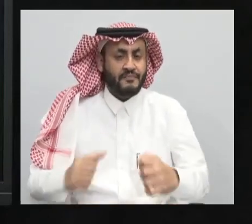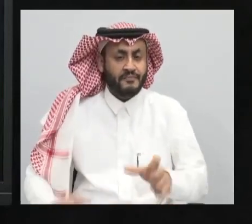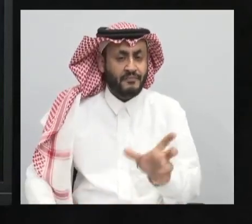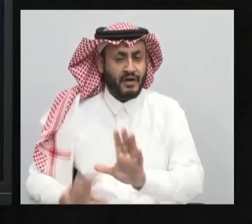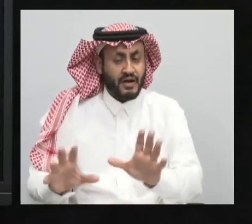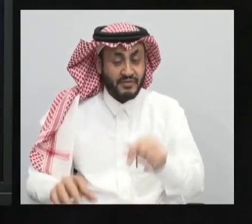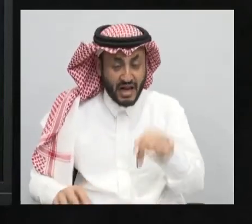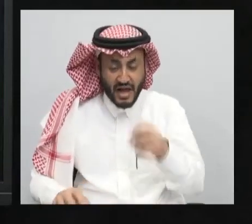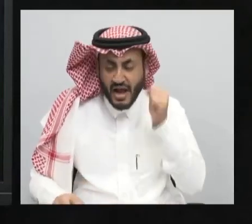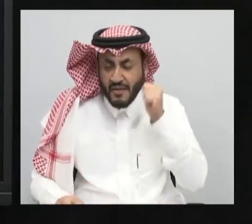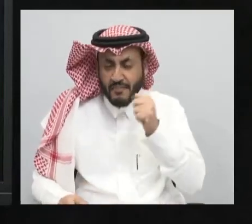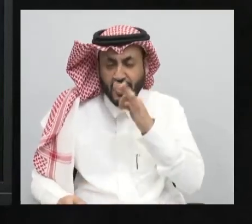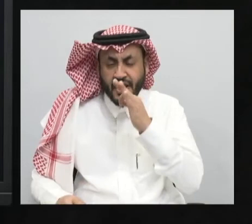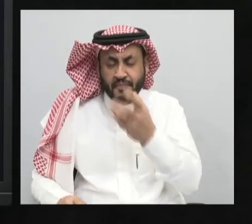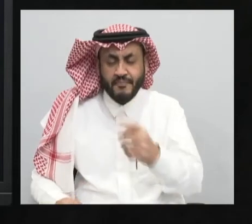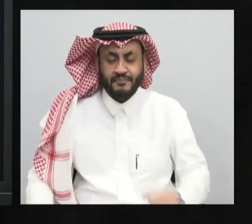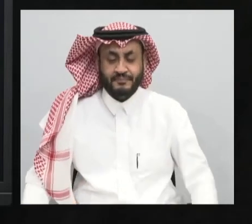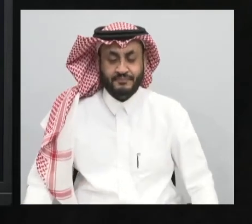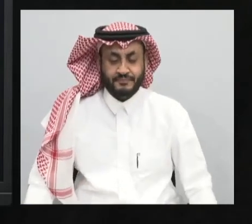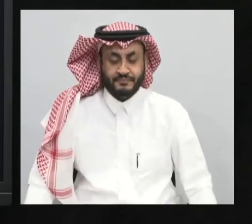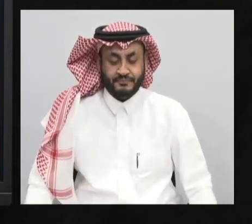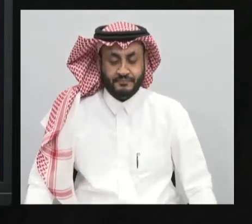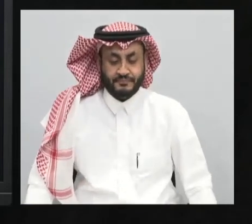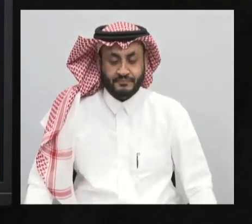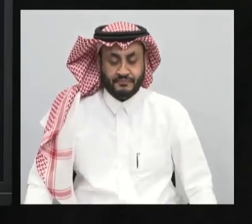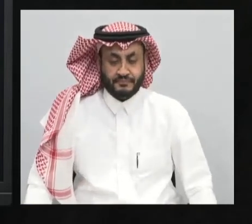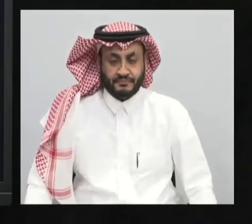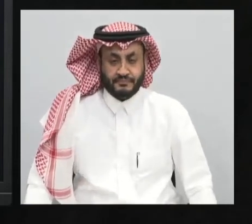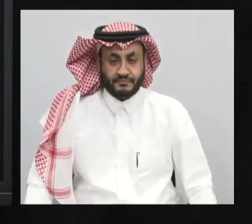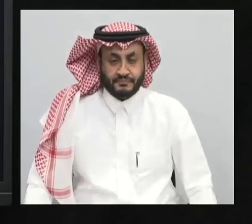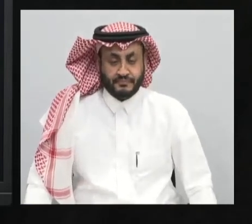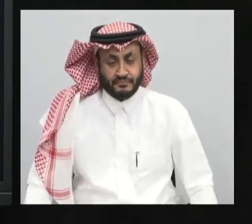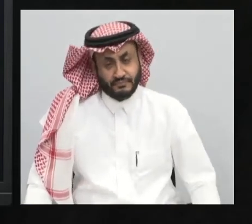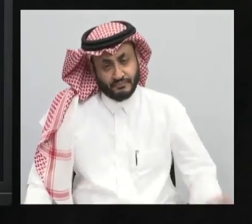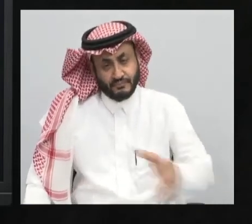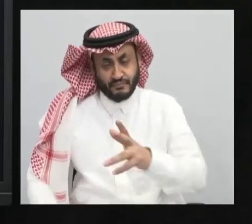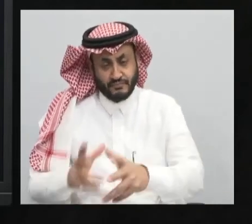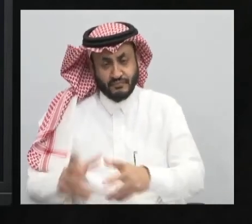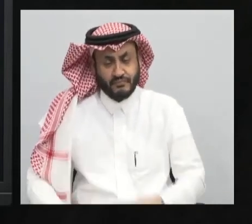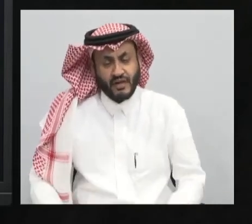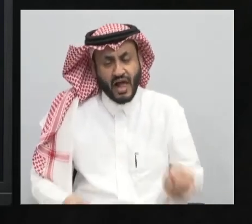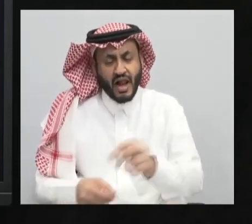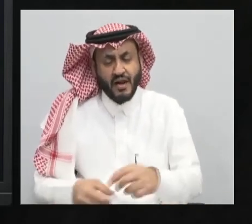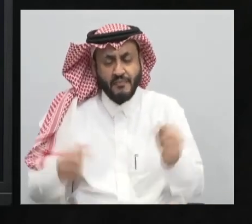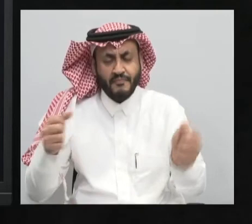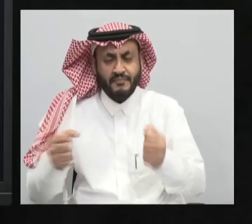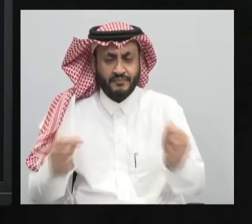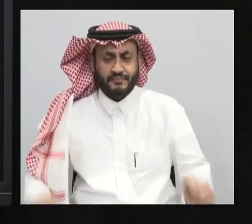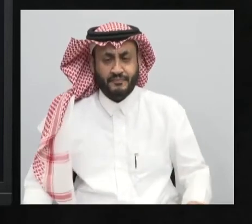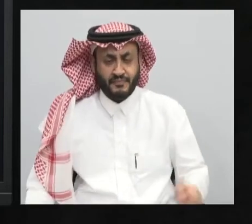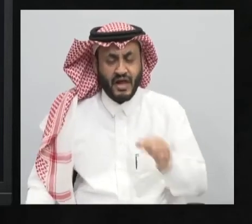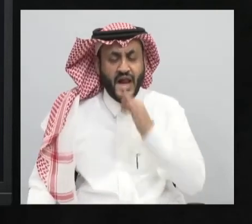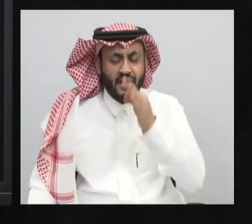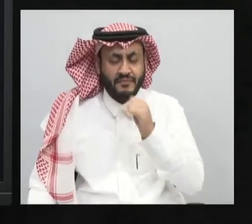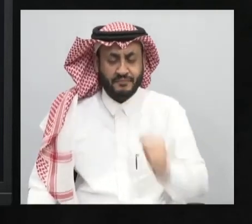words mean, okay? Let's look at other adjectives for more practice. Let's try to